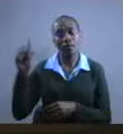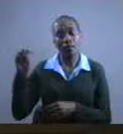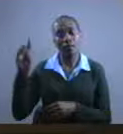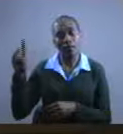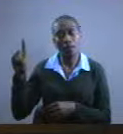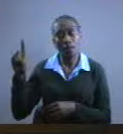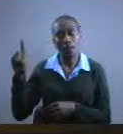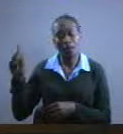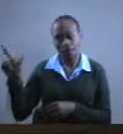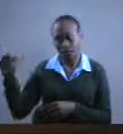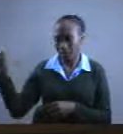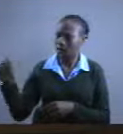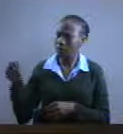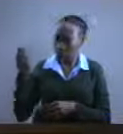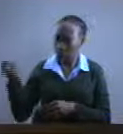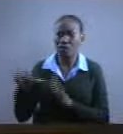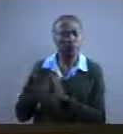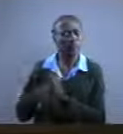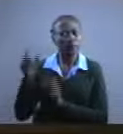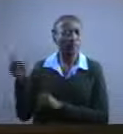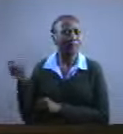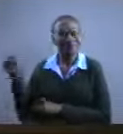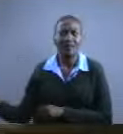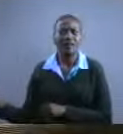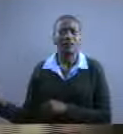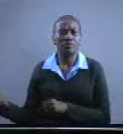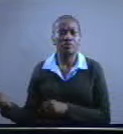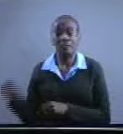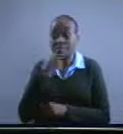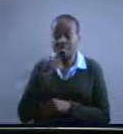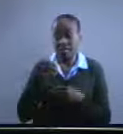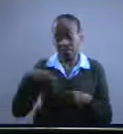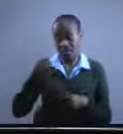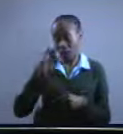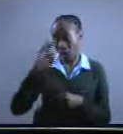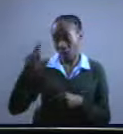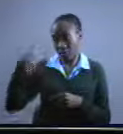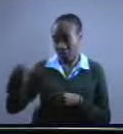abantu. Sasakhiwe yiIFP. Ngiyabonga.